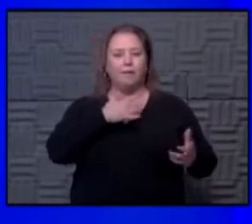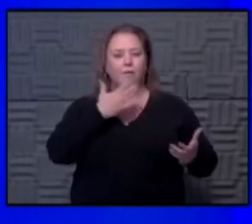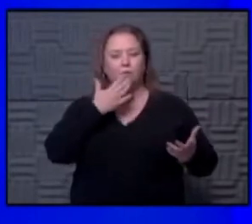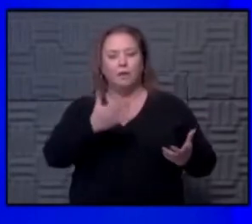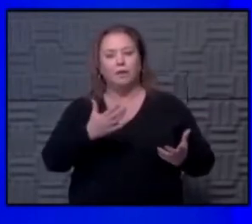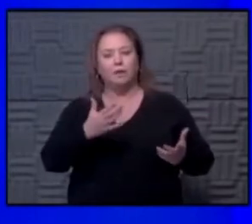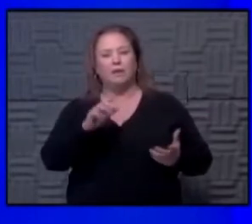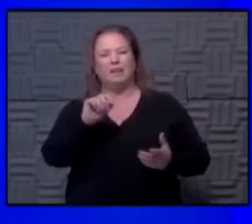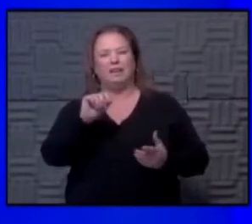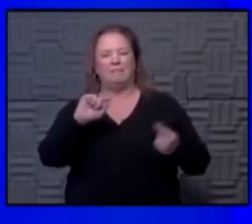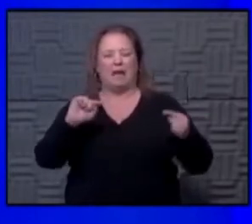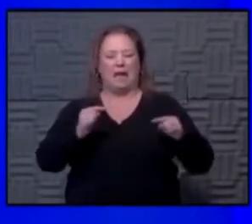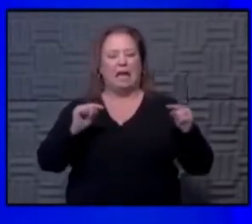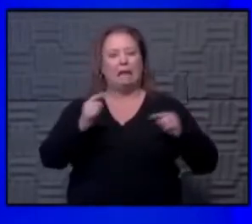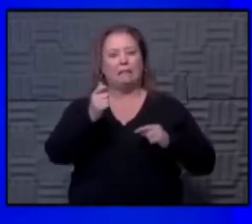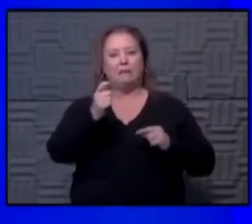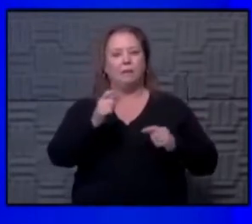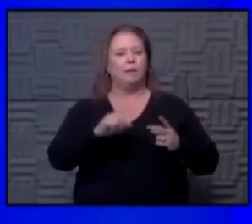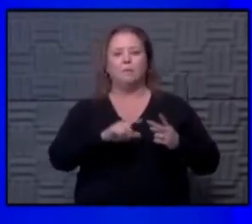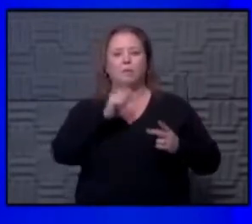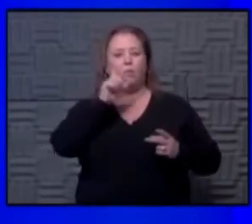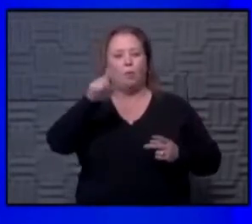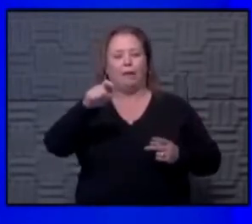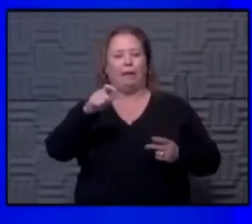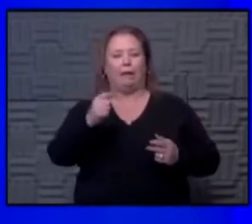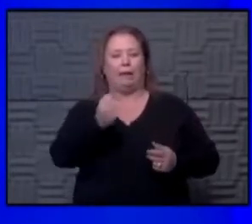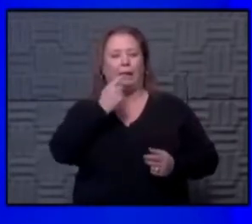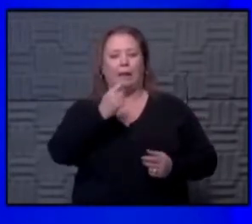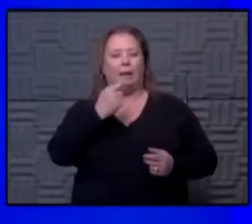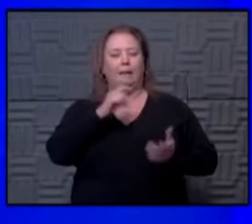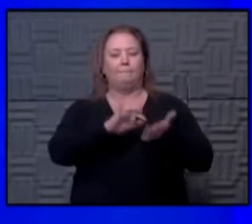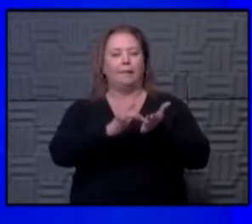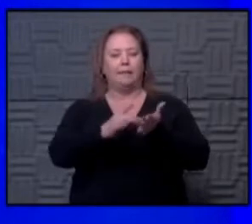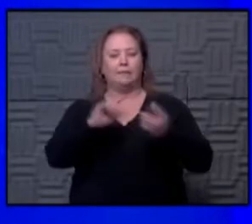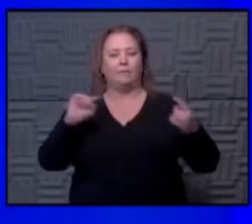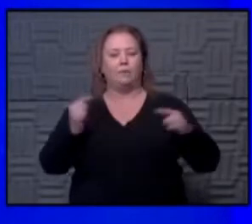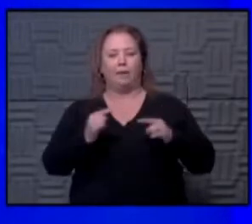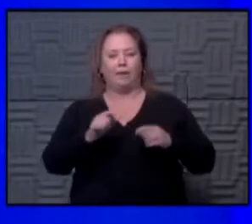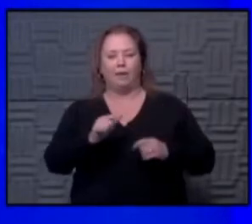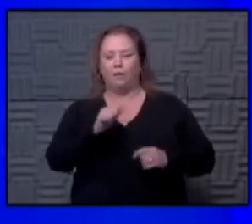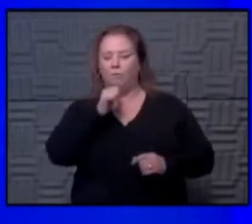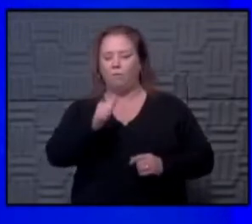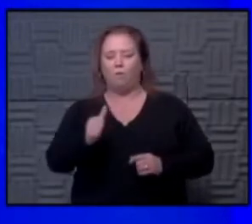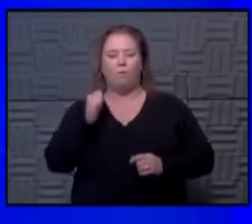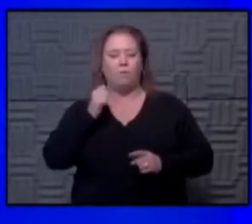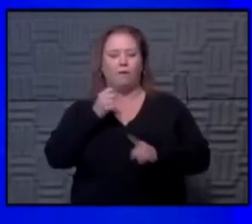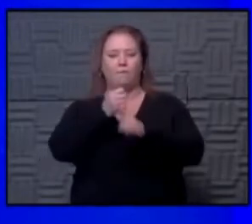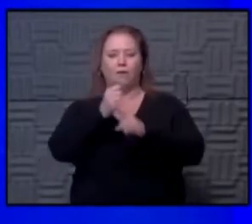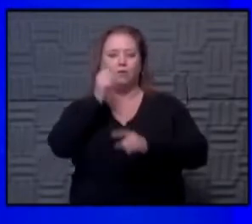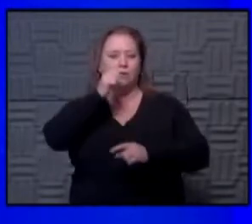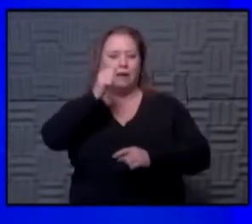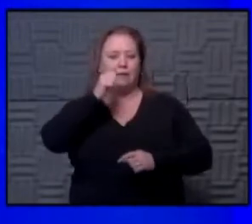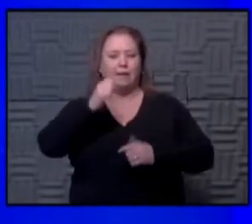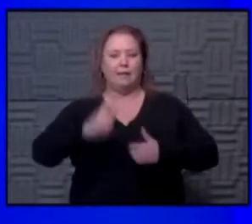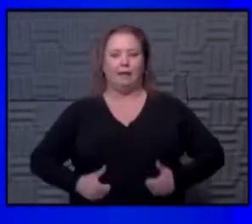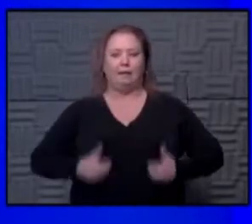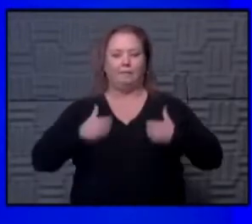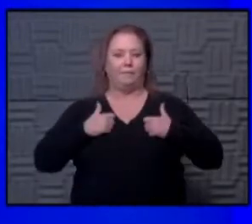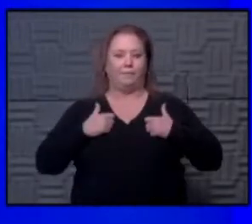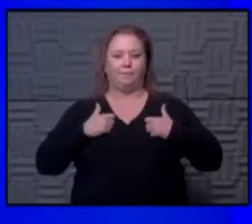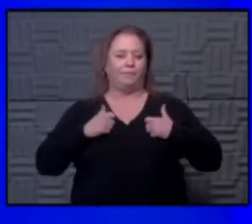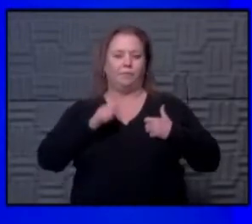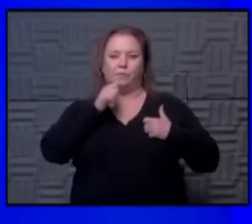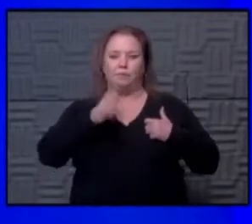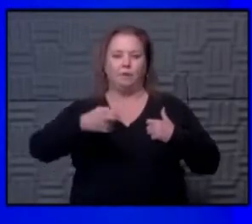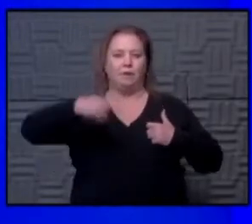that it will ache, but they won't even have to take medicine for the pain, and it won't affect their daily life. So there is in no way a